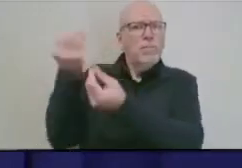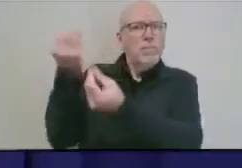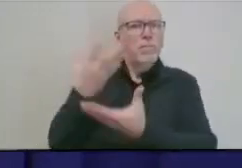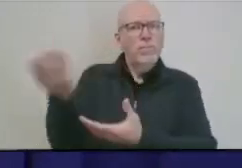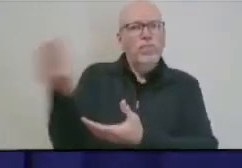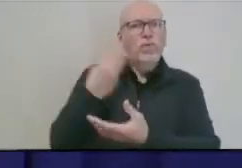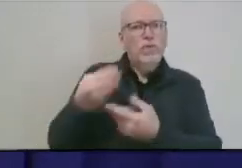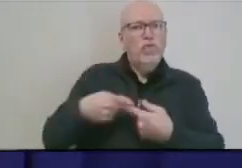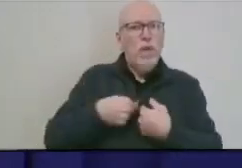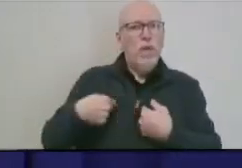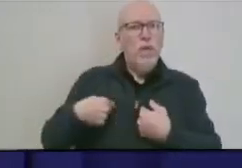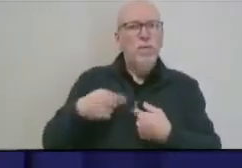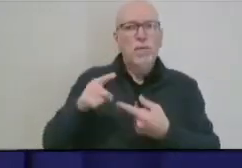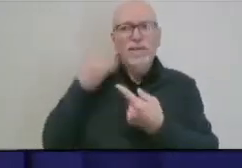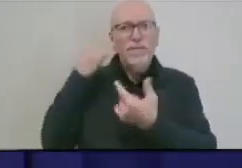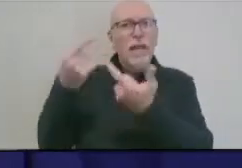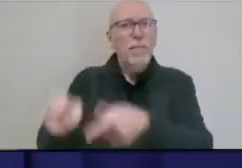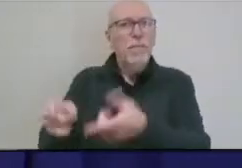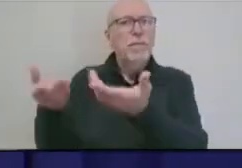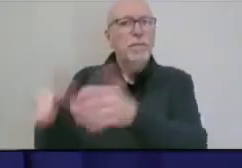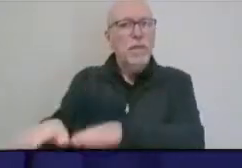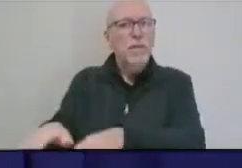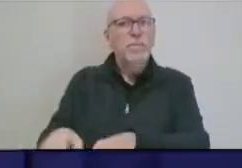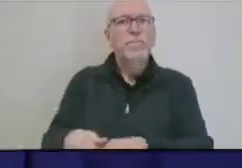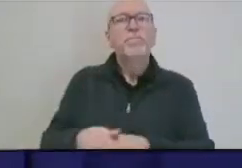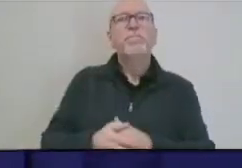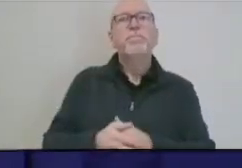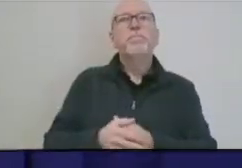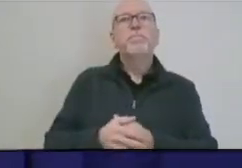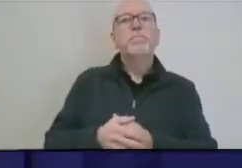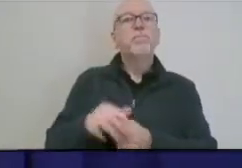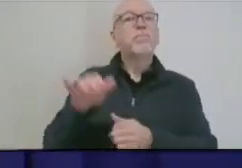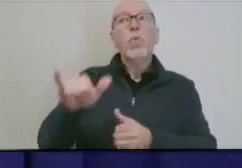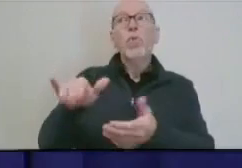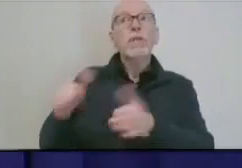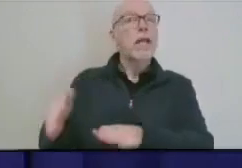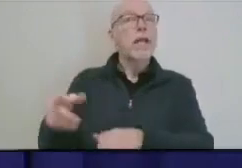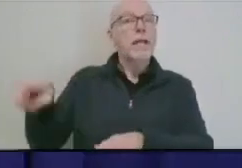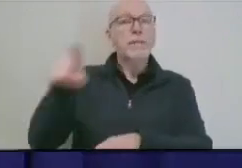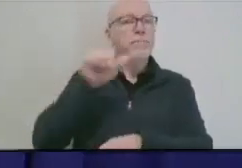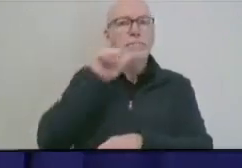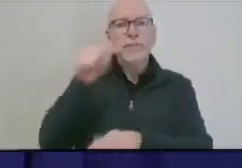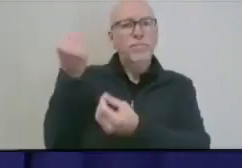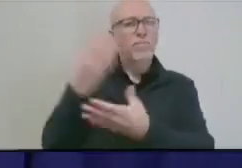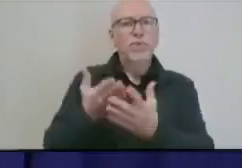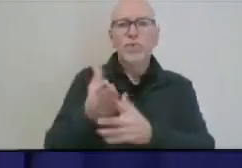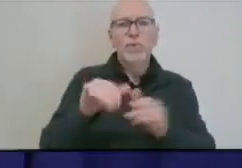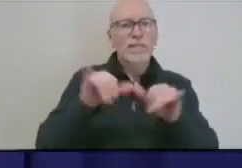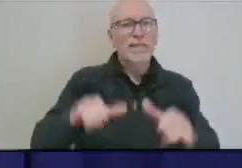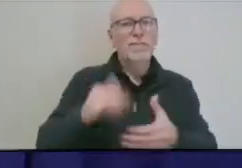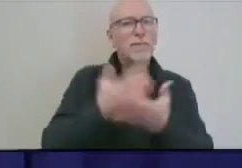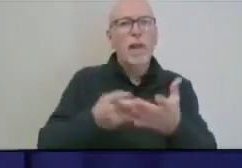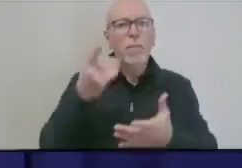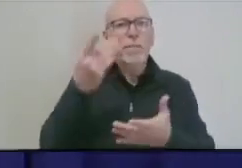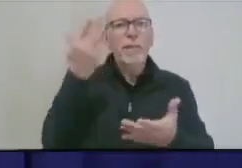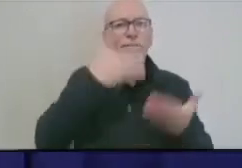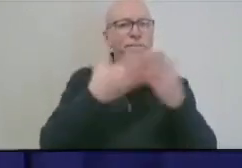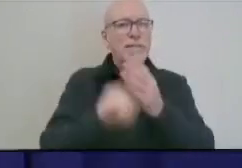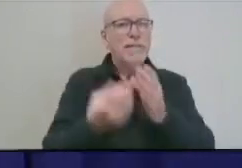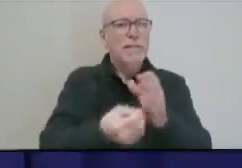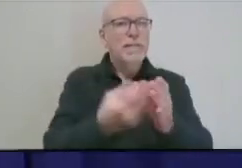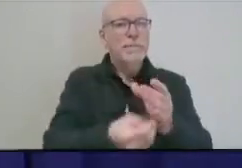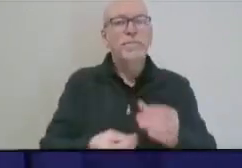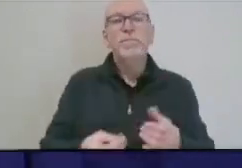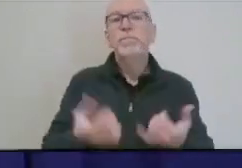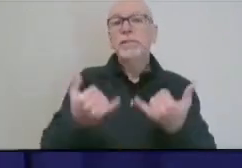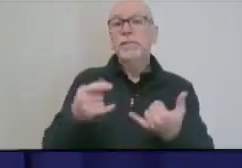to us when a death occurs. These deaths were not reported through this system, it appears. Facilities also are